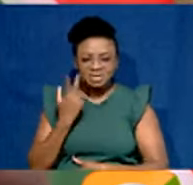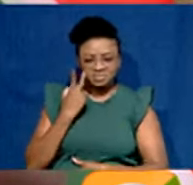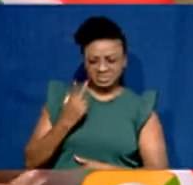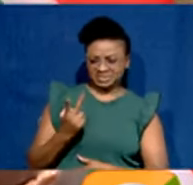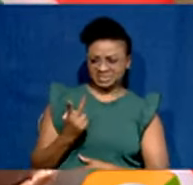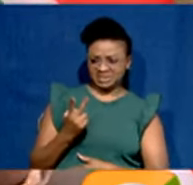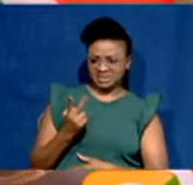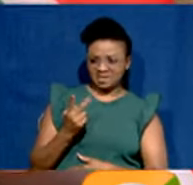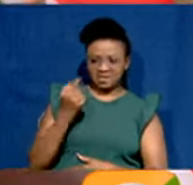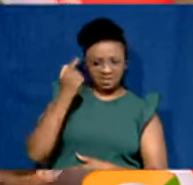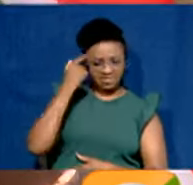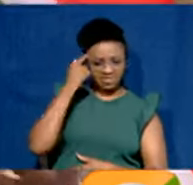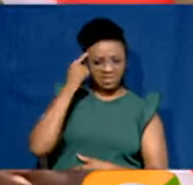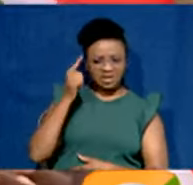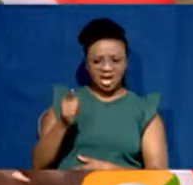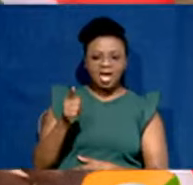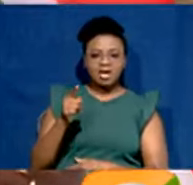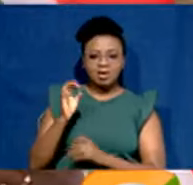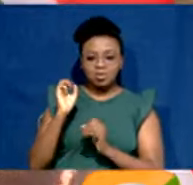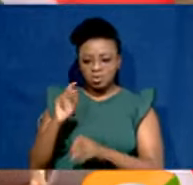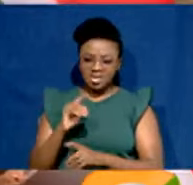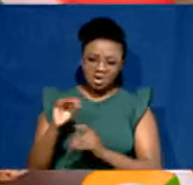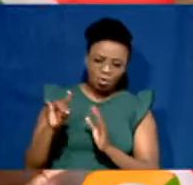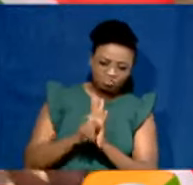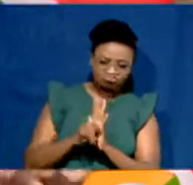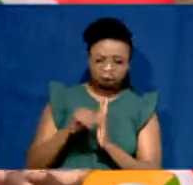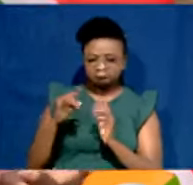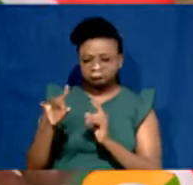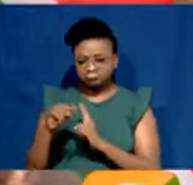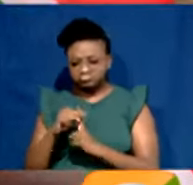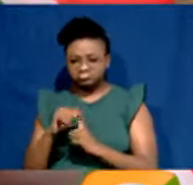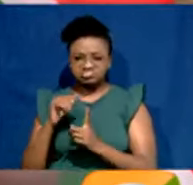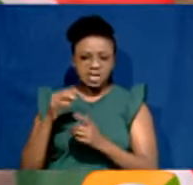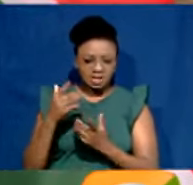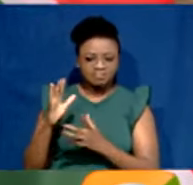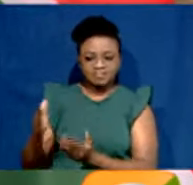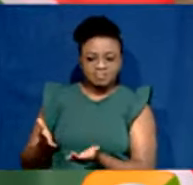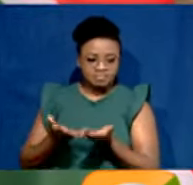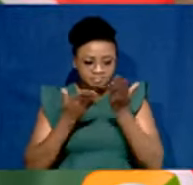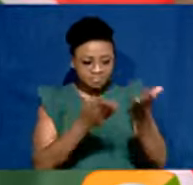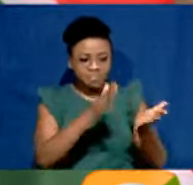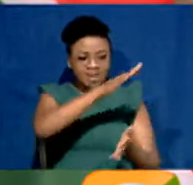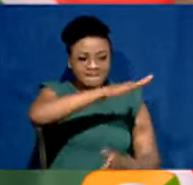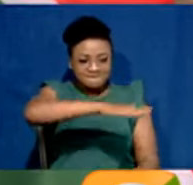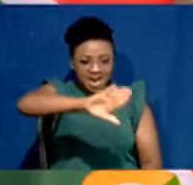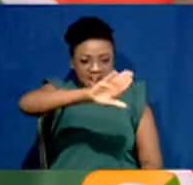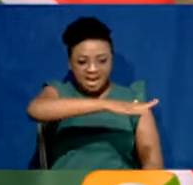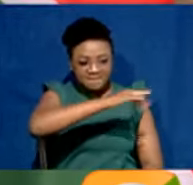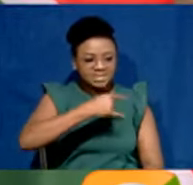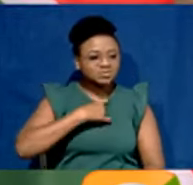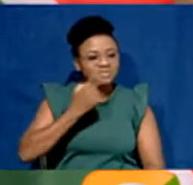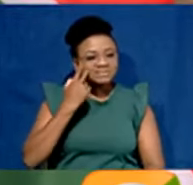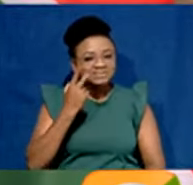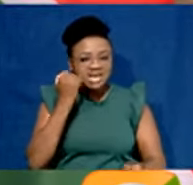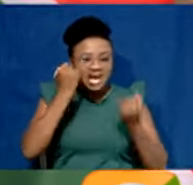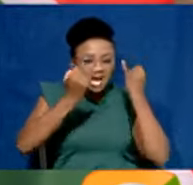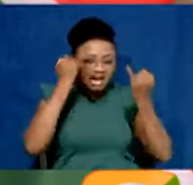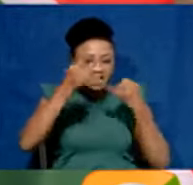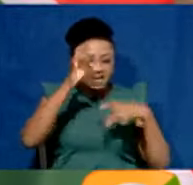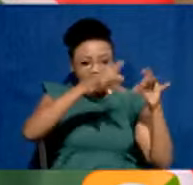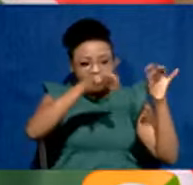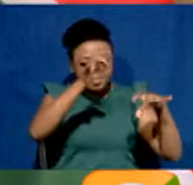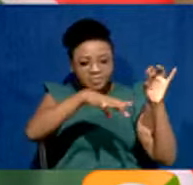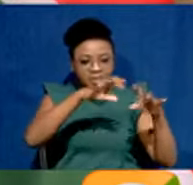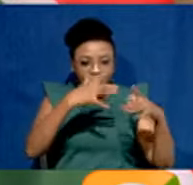this way, they will look at it that way. It will go to Parliament. Parliament will speak to it. Finally, the product, the final product, will come from